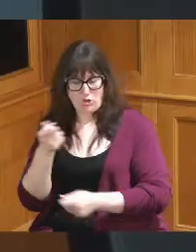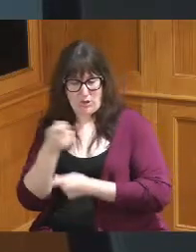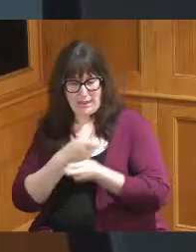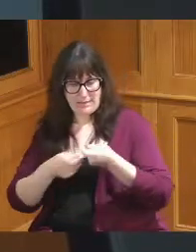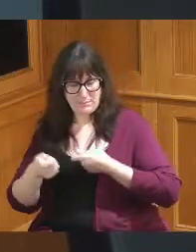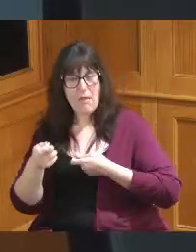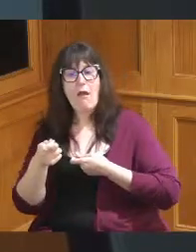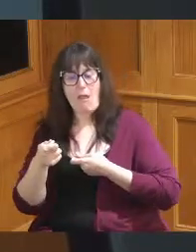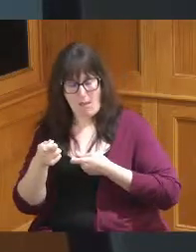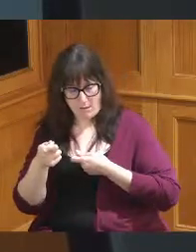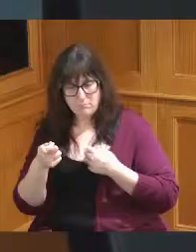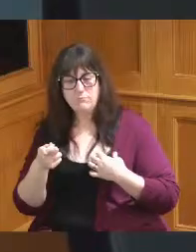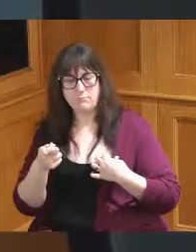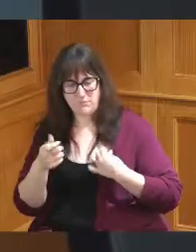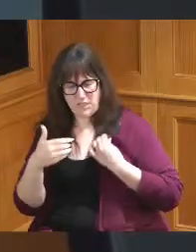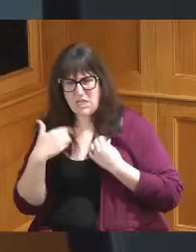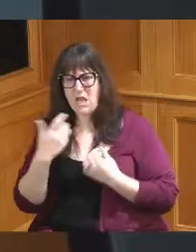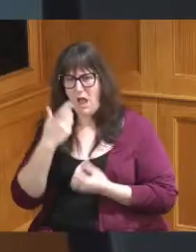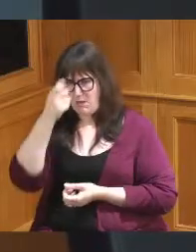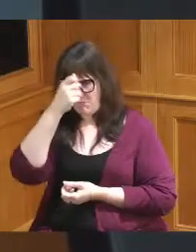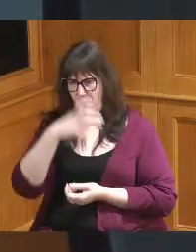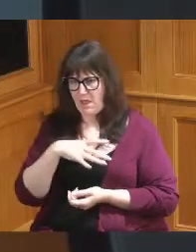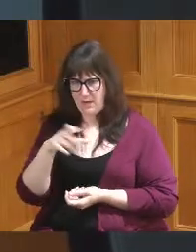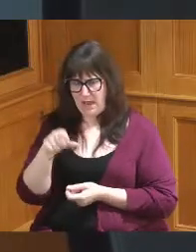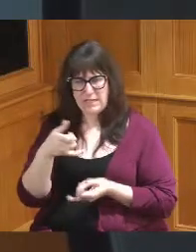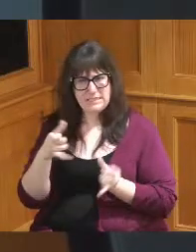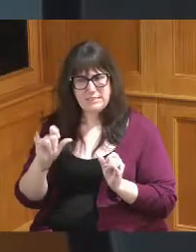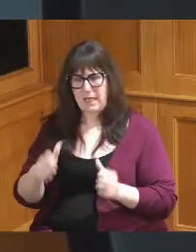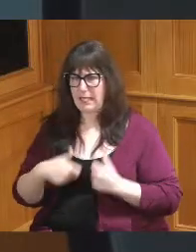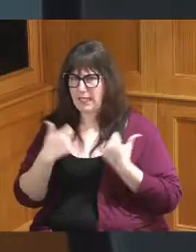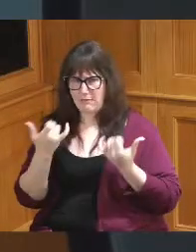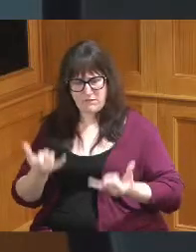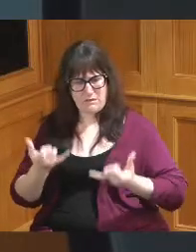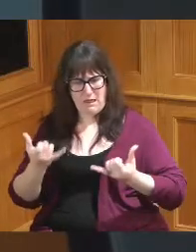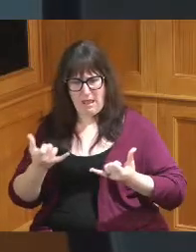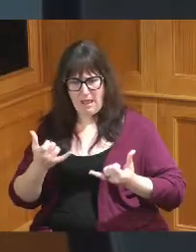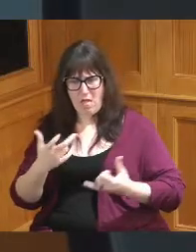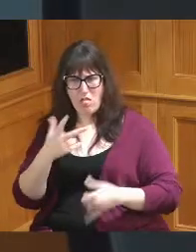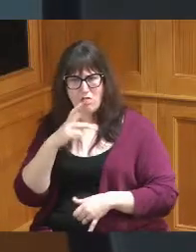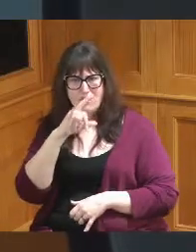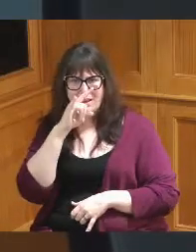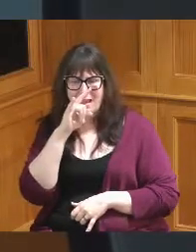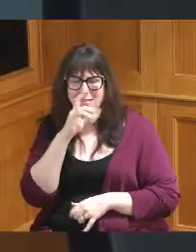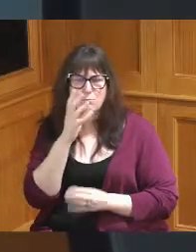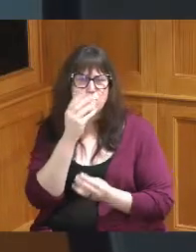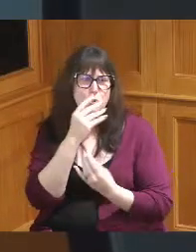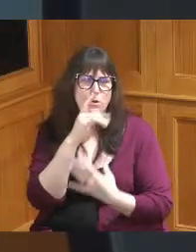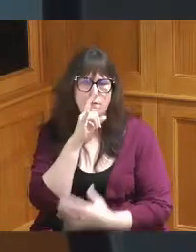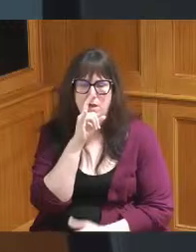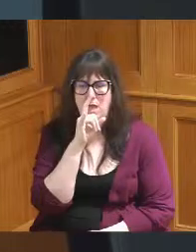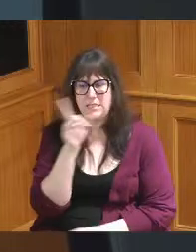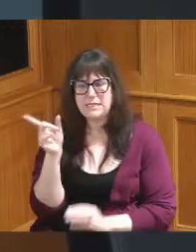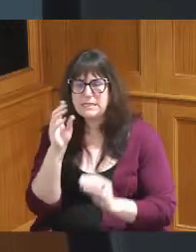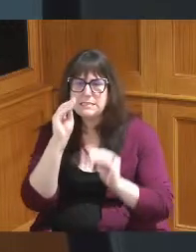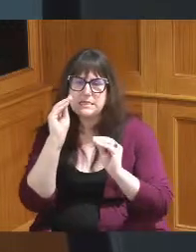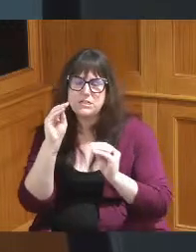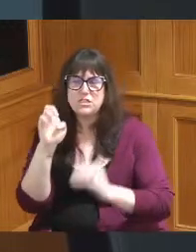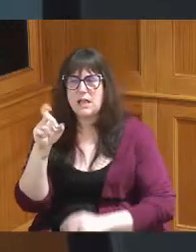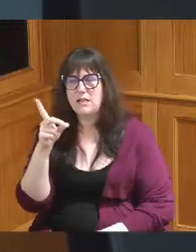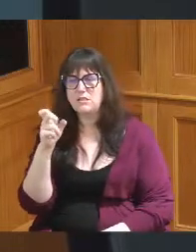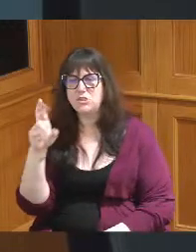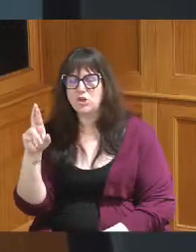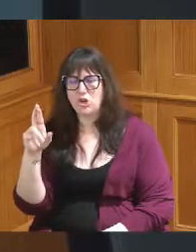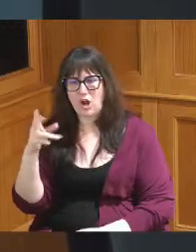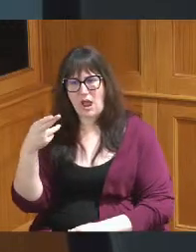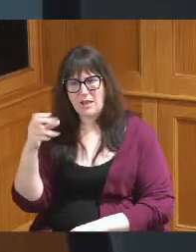ago, young man, and he's still alive. 3 kids, beautiful kids. He teaches over at Elder High School. He's the